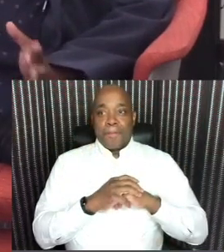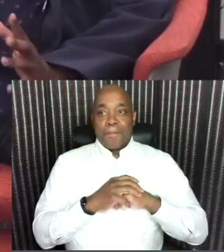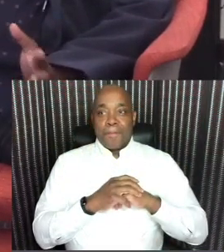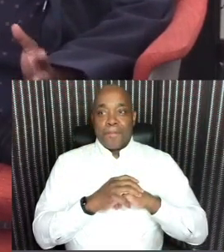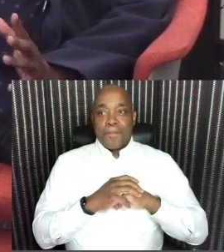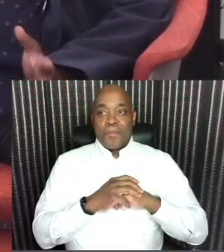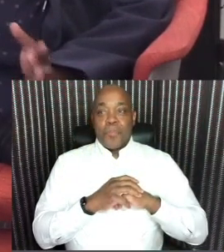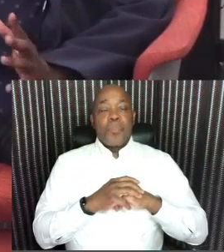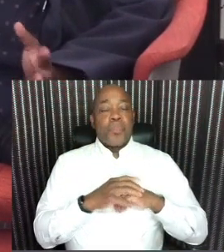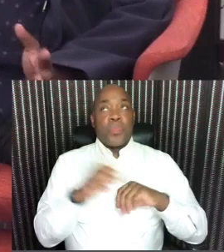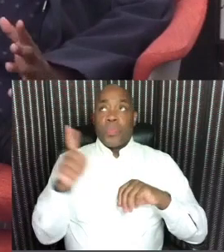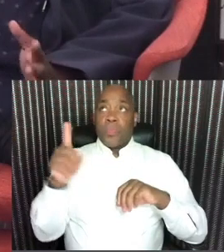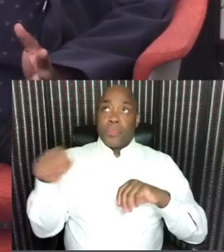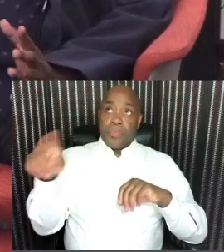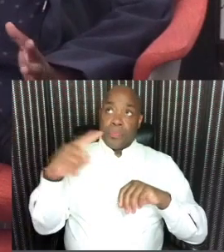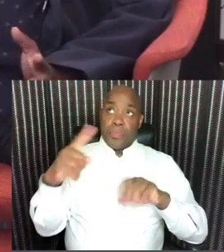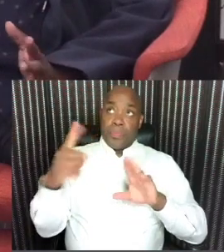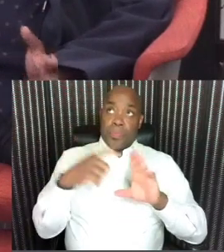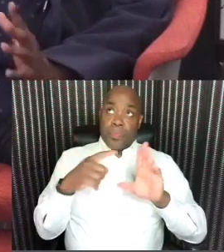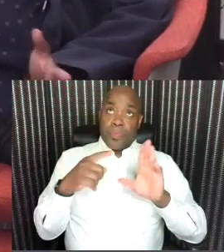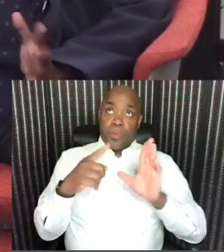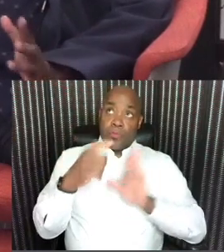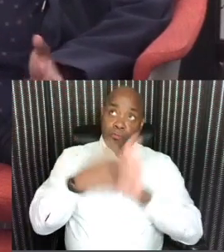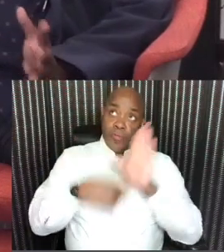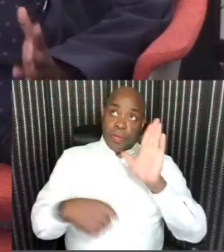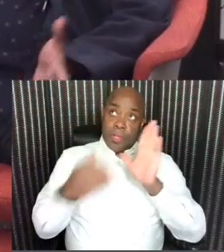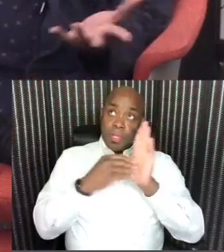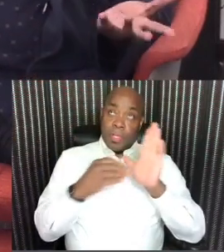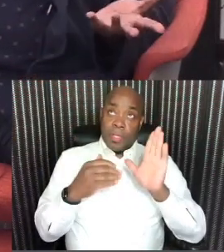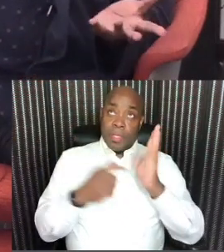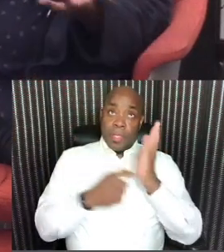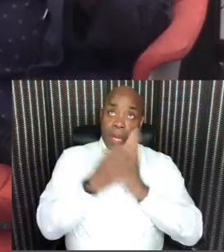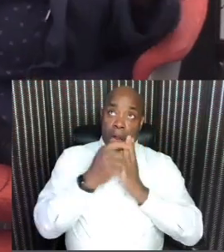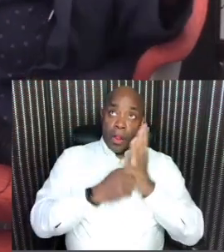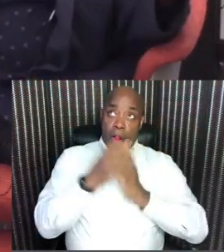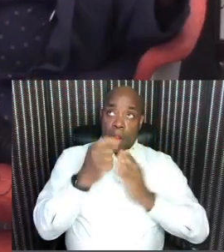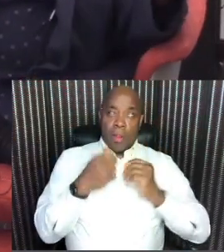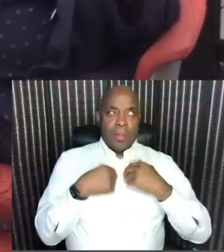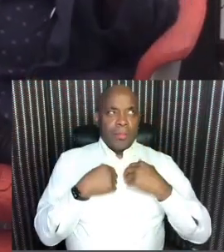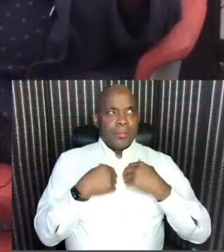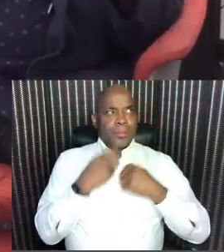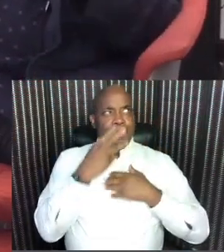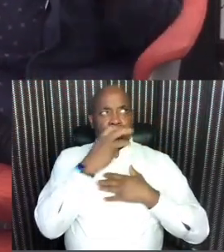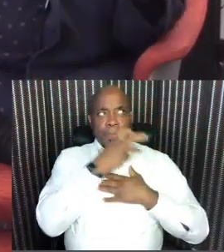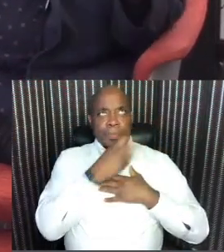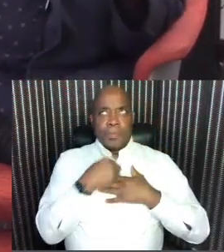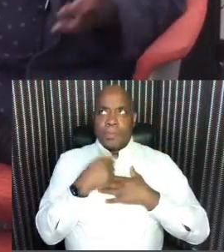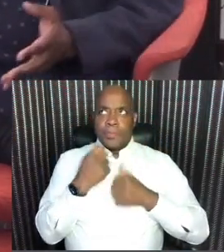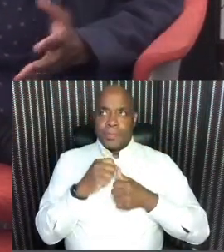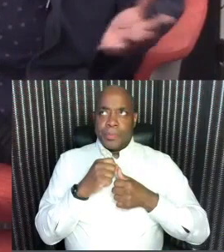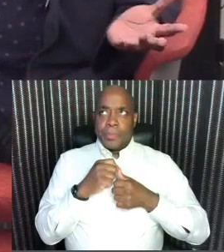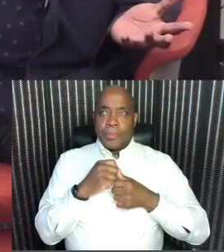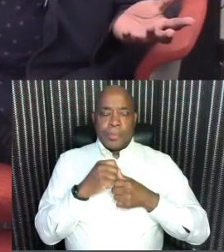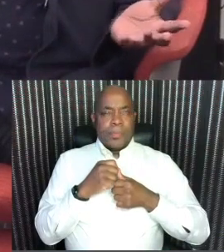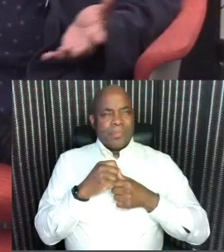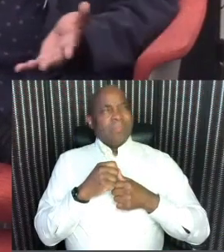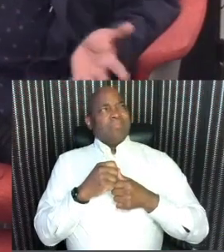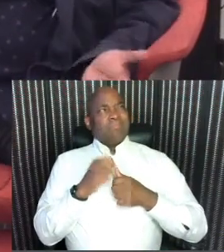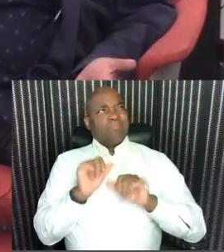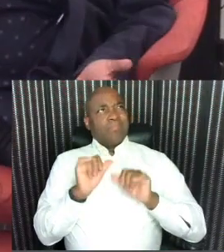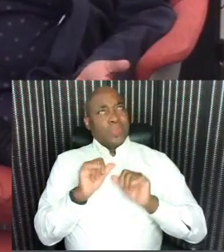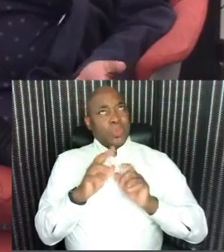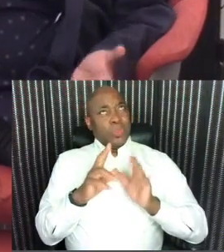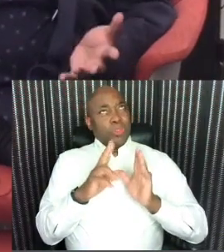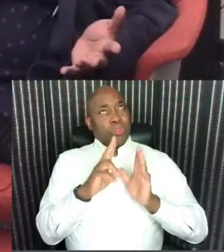the tenure promotion guidelines, because I was weird. Like, remember I said, like, super weird. And so they were looked